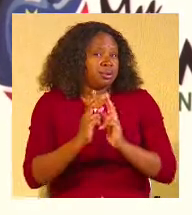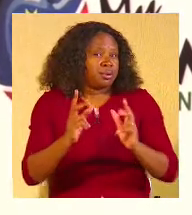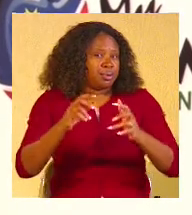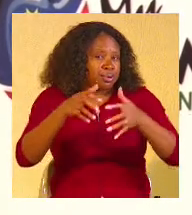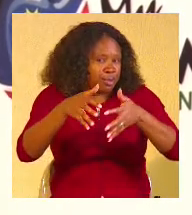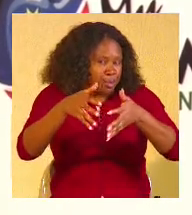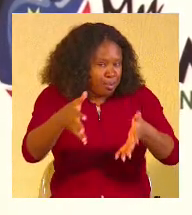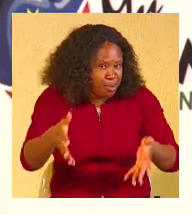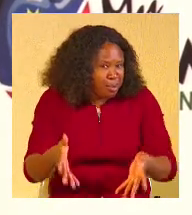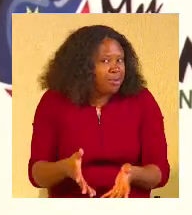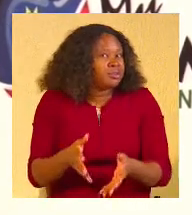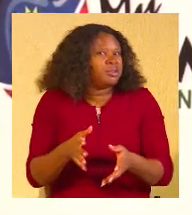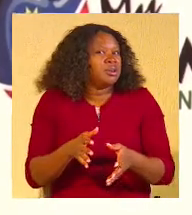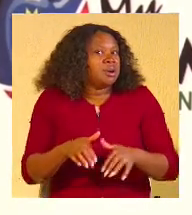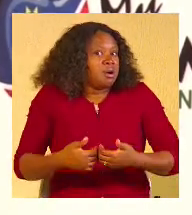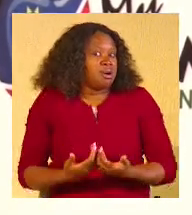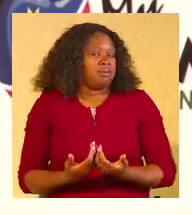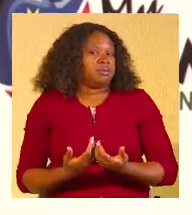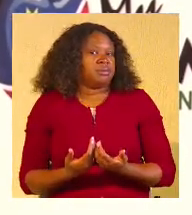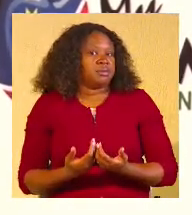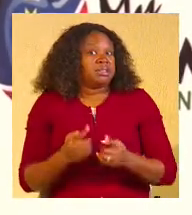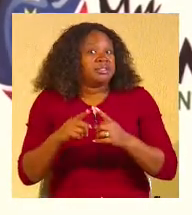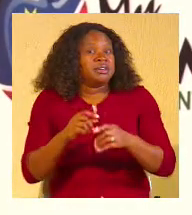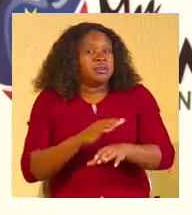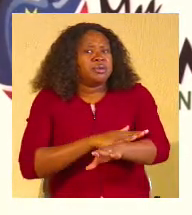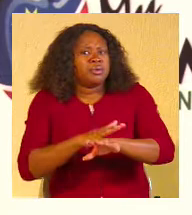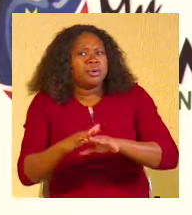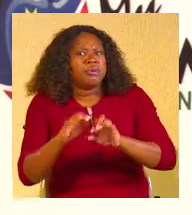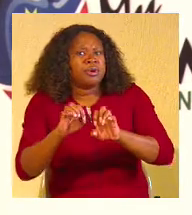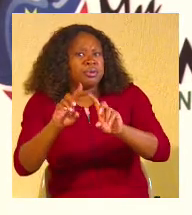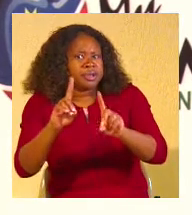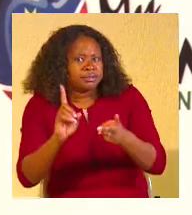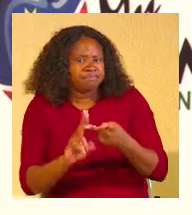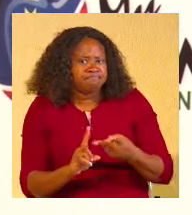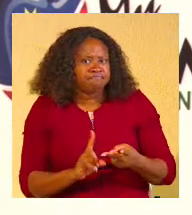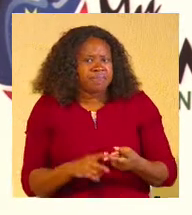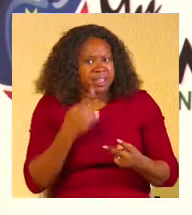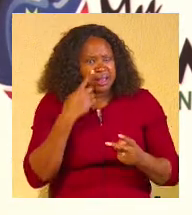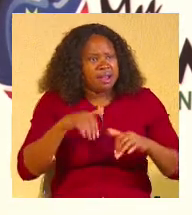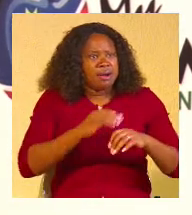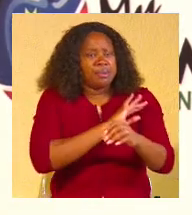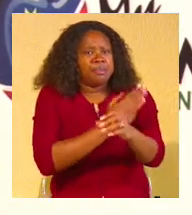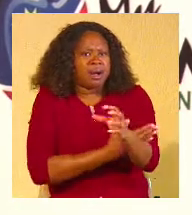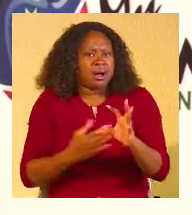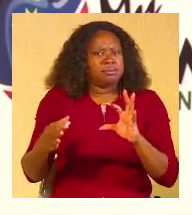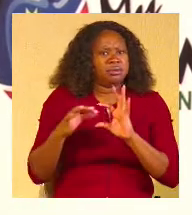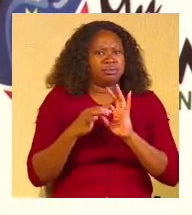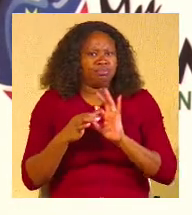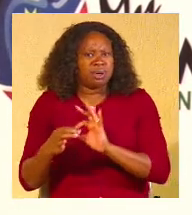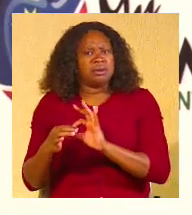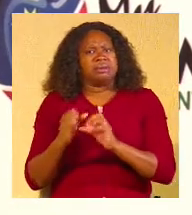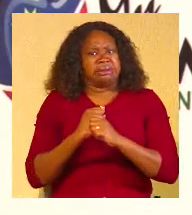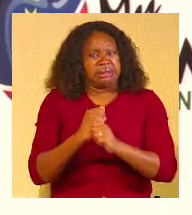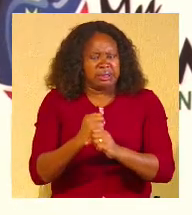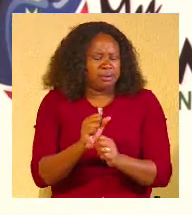So we will see how we can come up with alternative methods of education, as well as see how we can strengthen collaborations with other stakeholders.